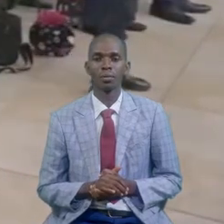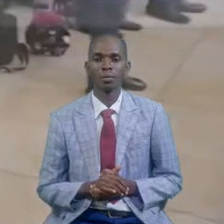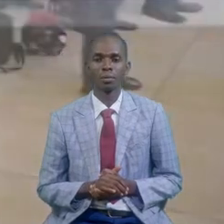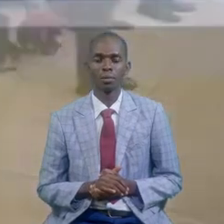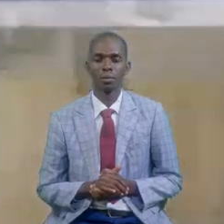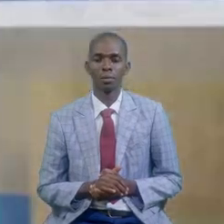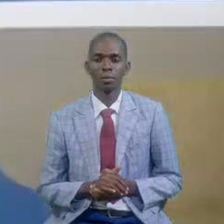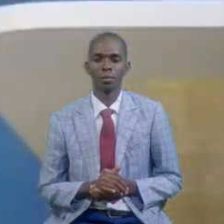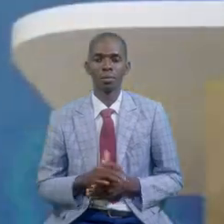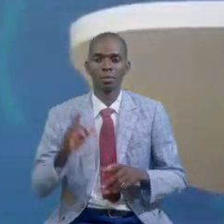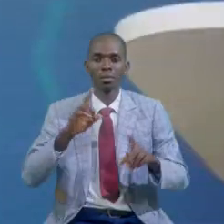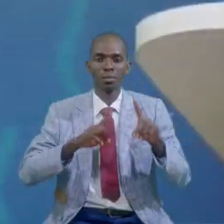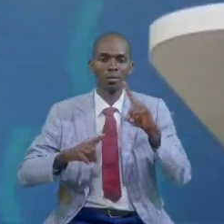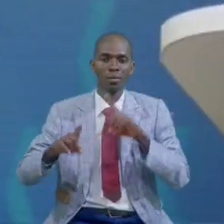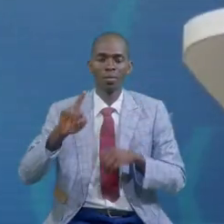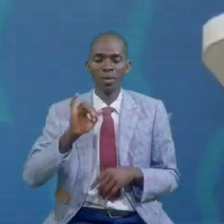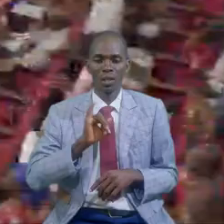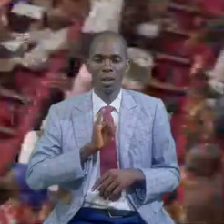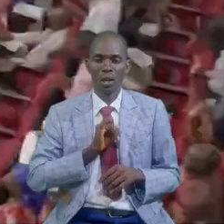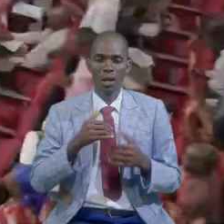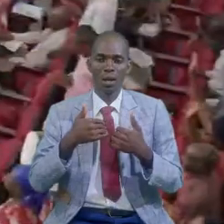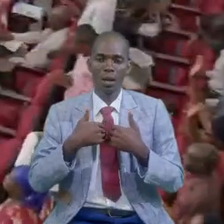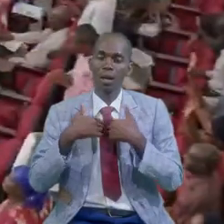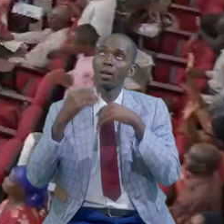I have received.